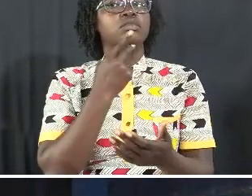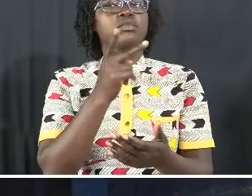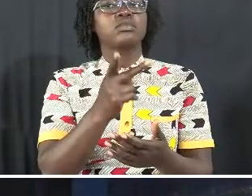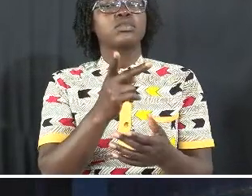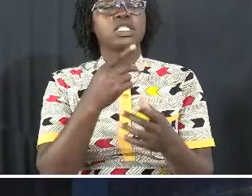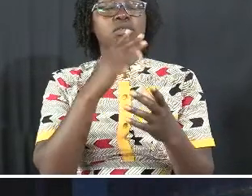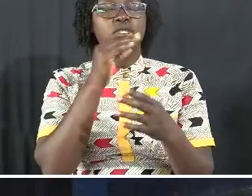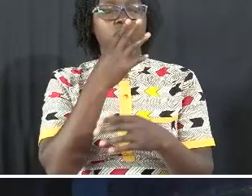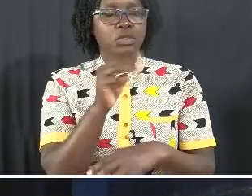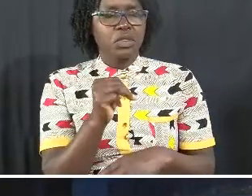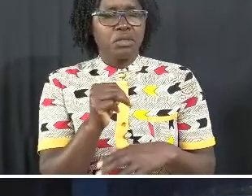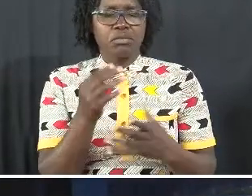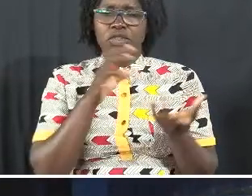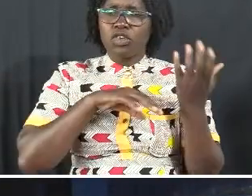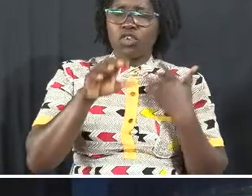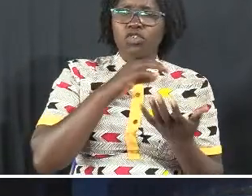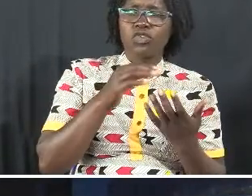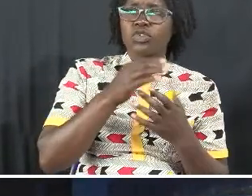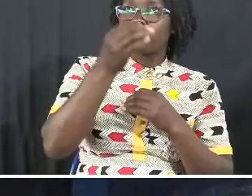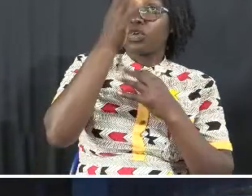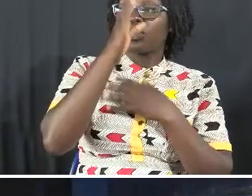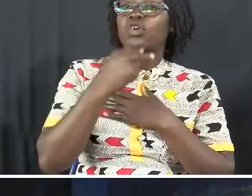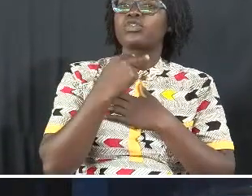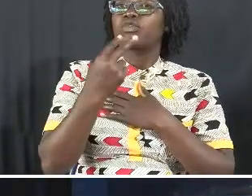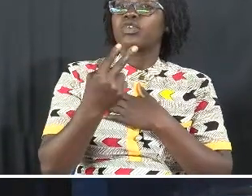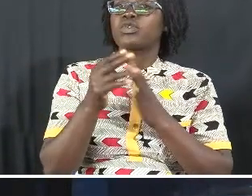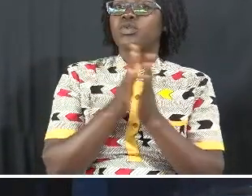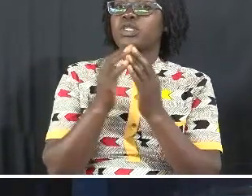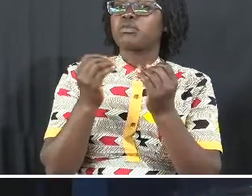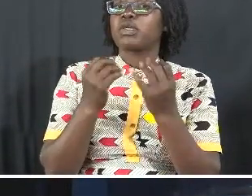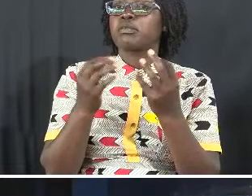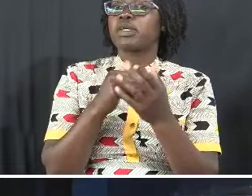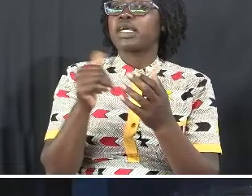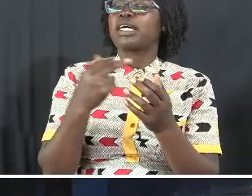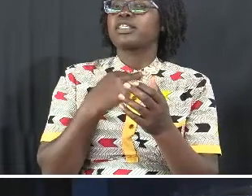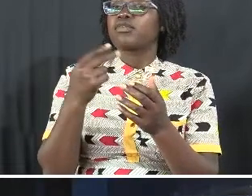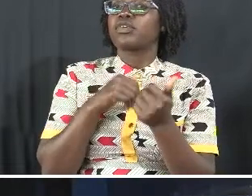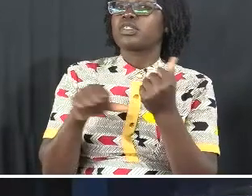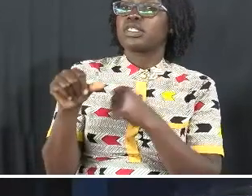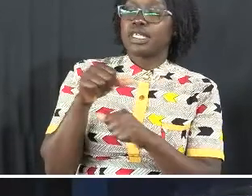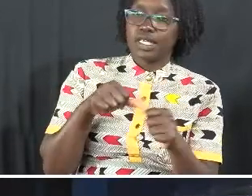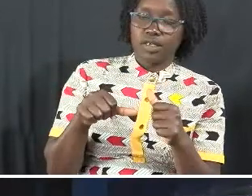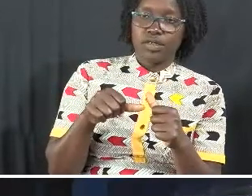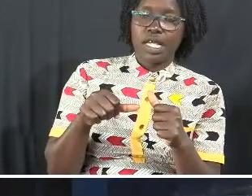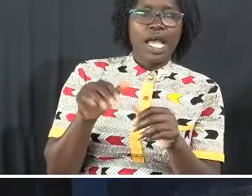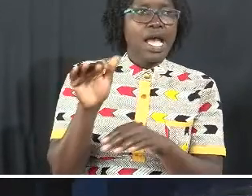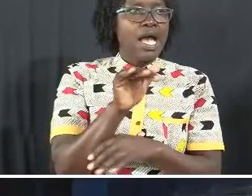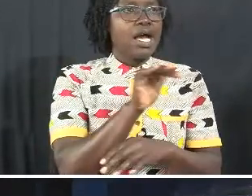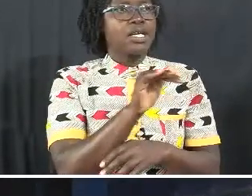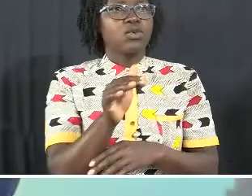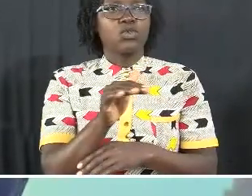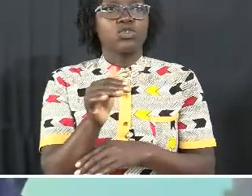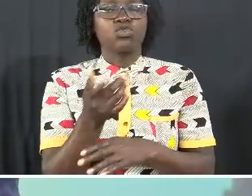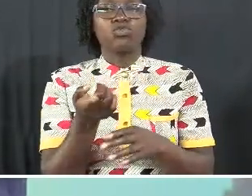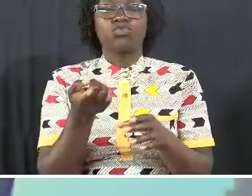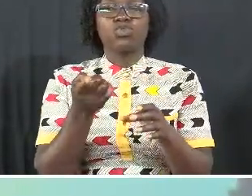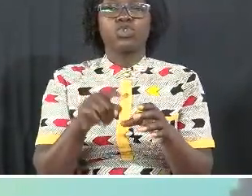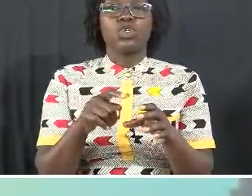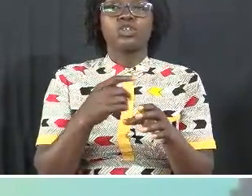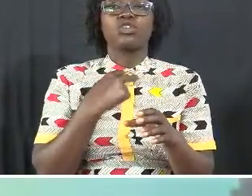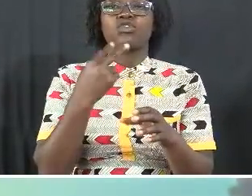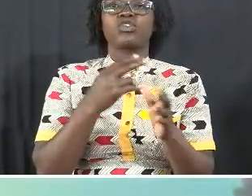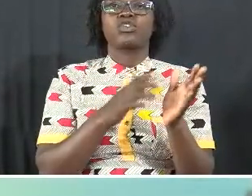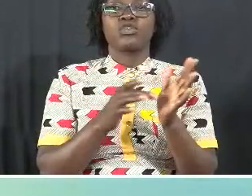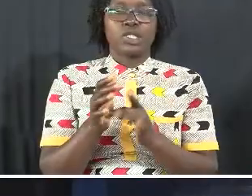them. They confuse God's voice with so many that are around us. I request you to tune in to the voice